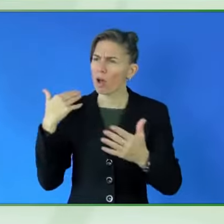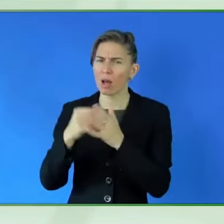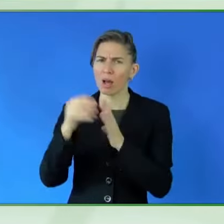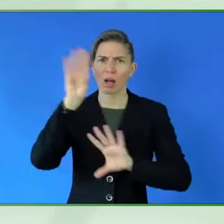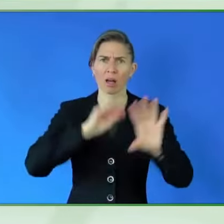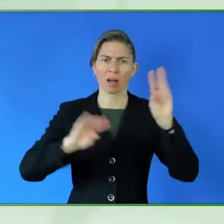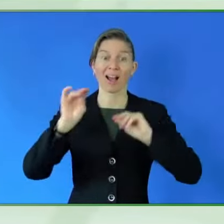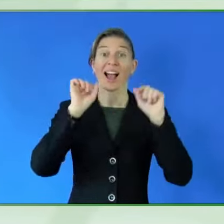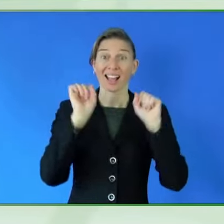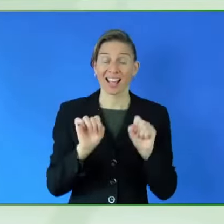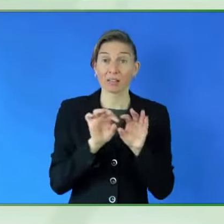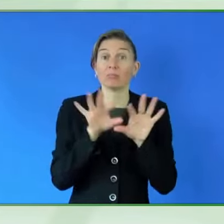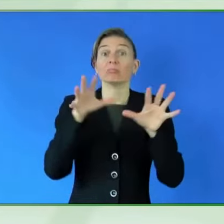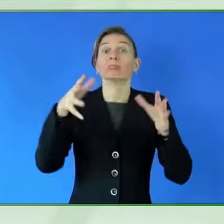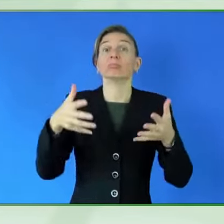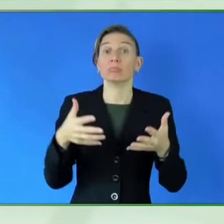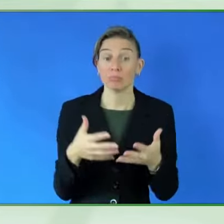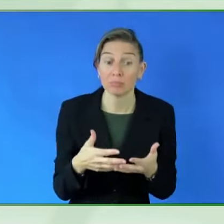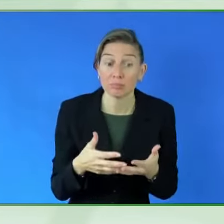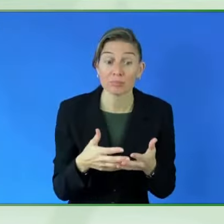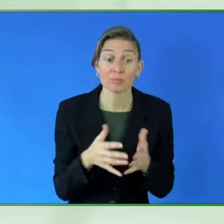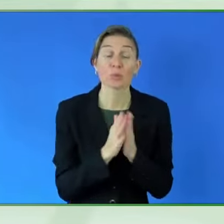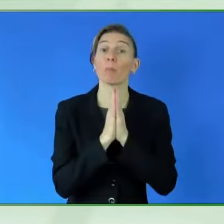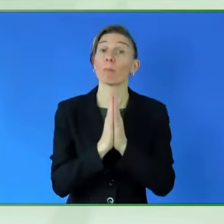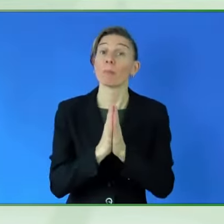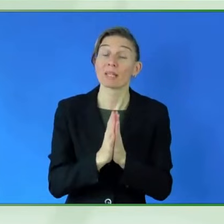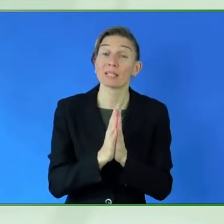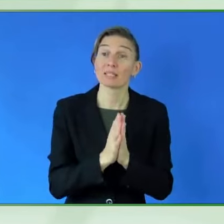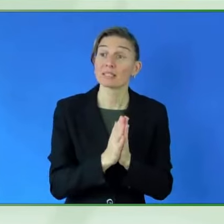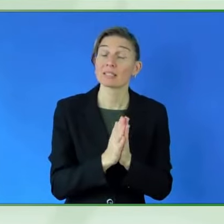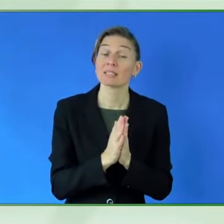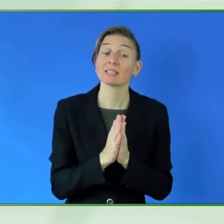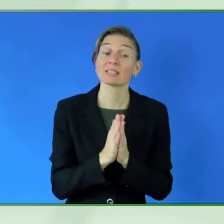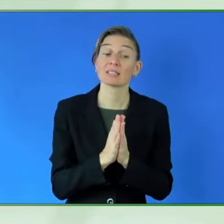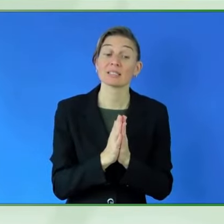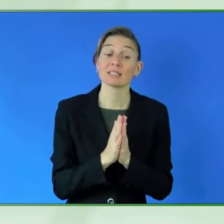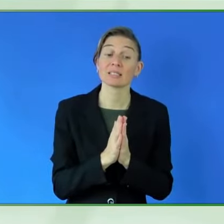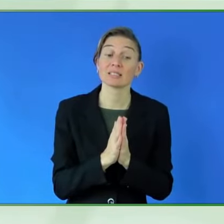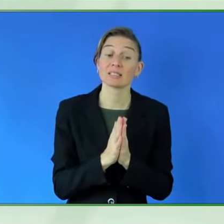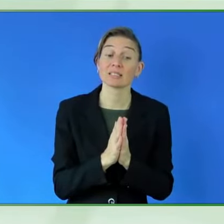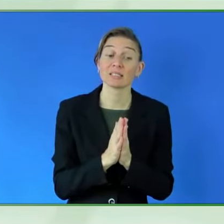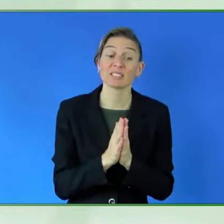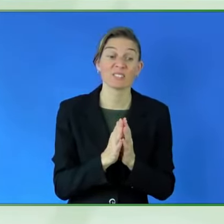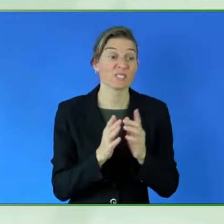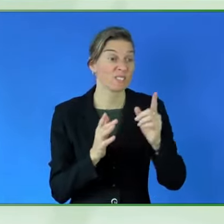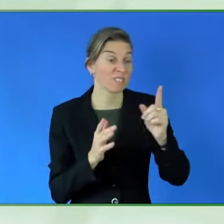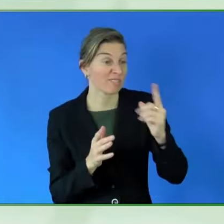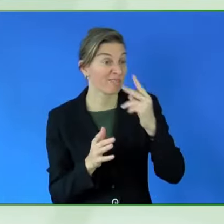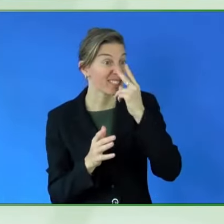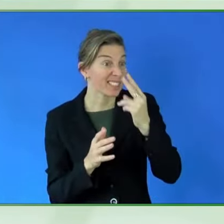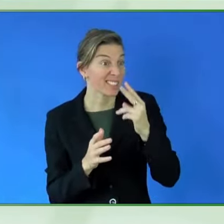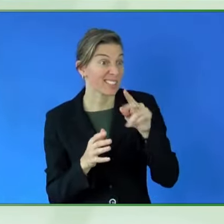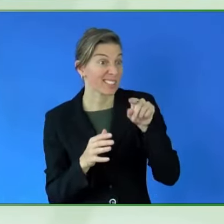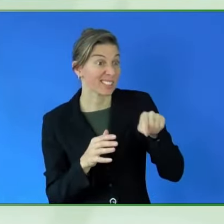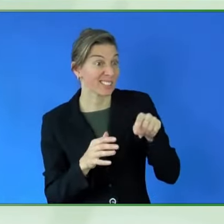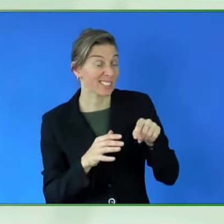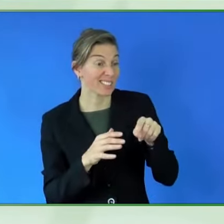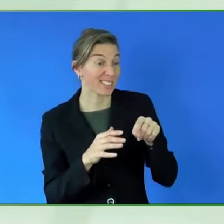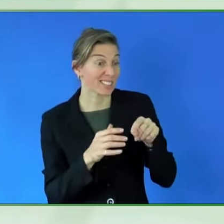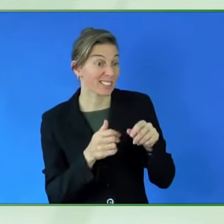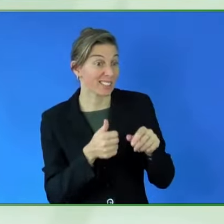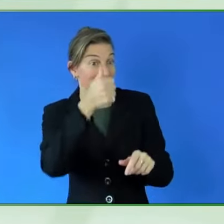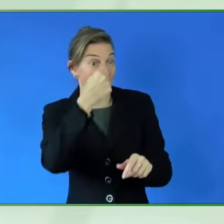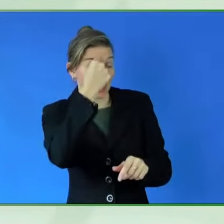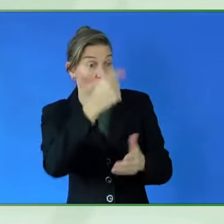cities. So please do reach out and be in touch if you can see utility for this kind of solution in your city. Hector, we'll kick it back to